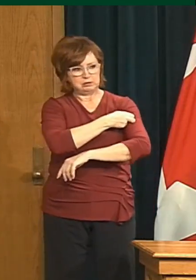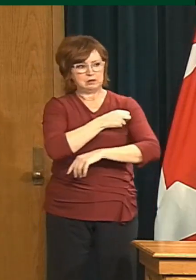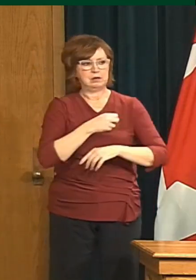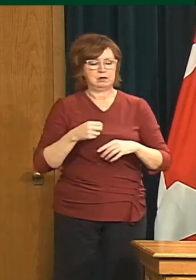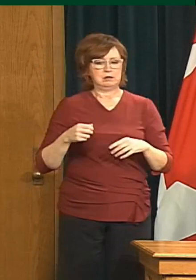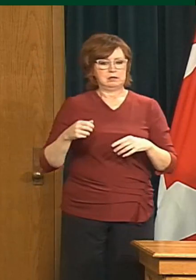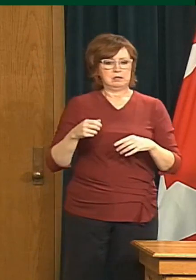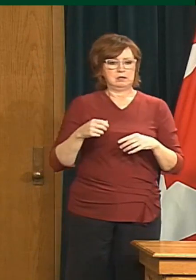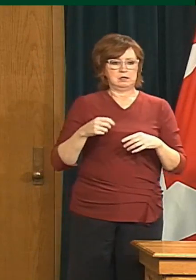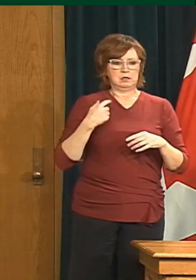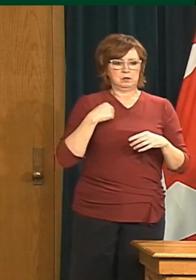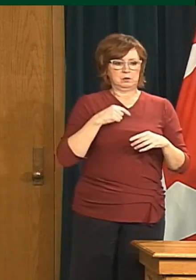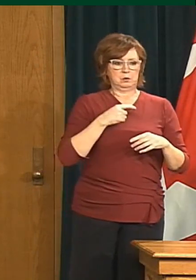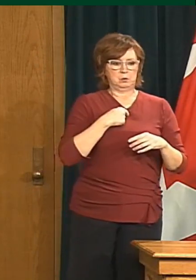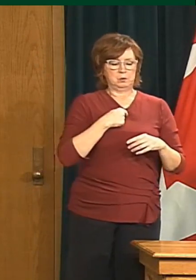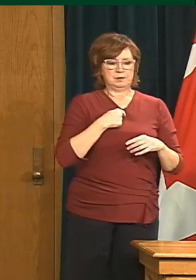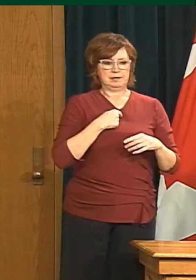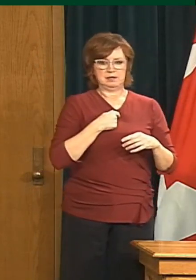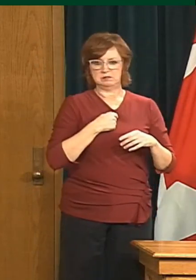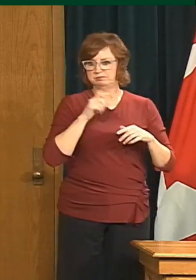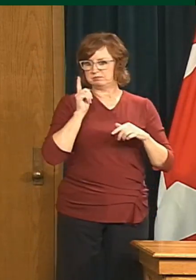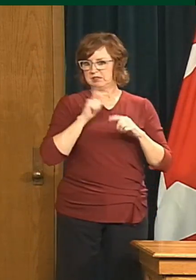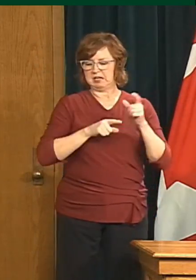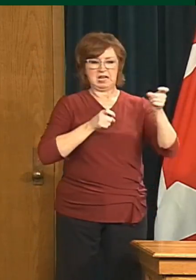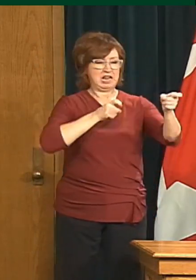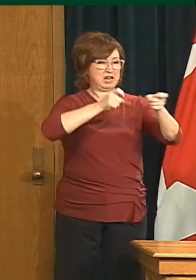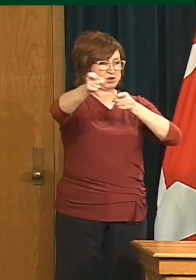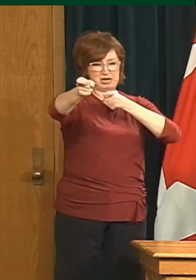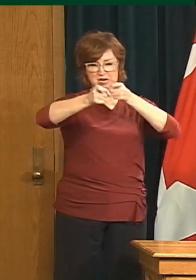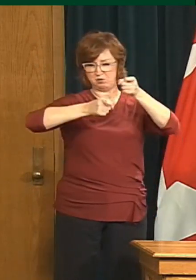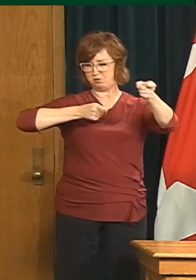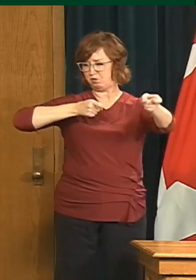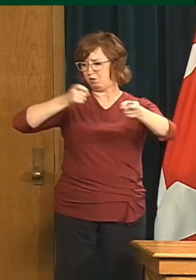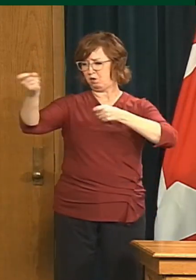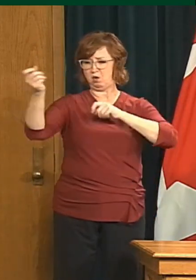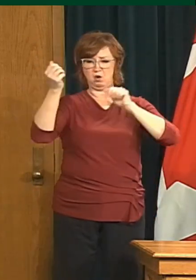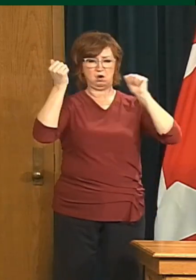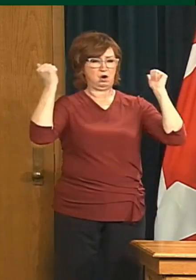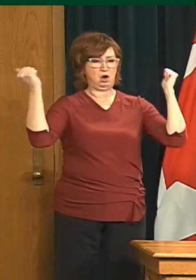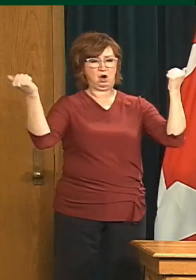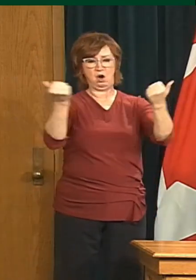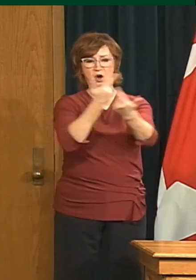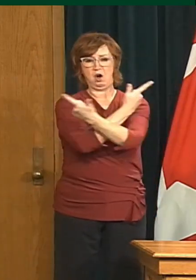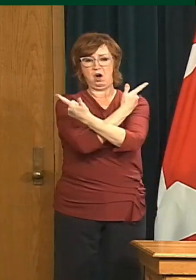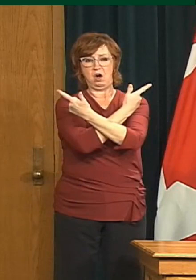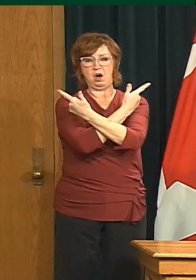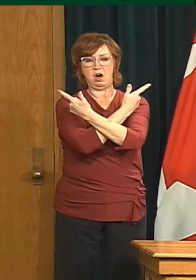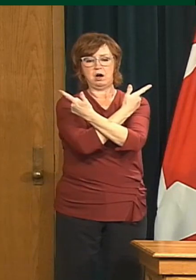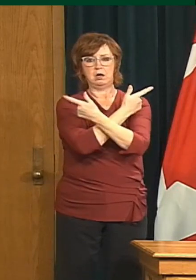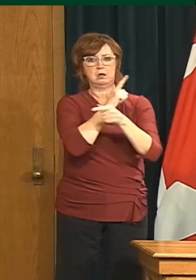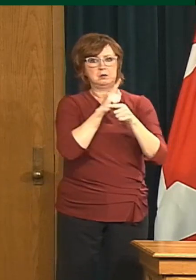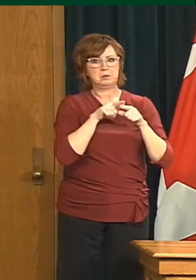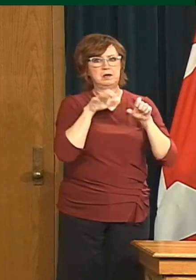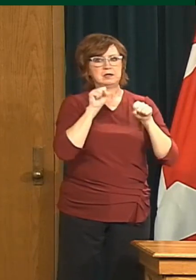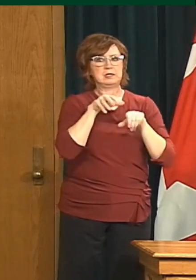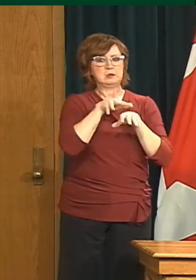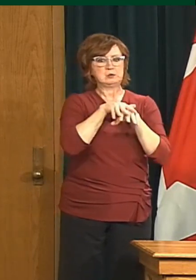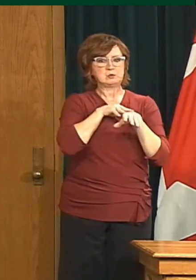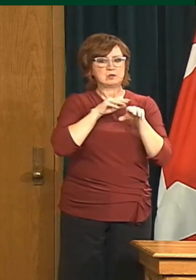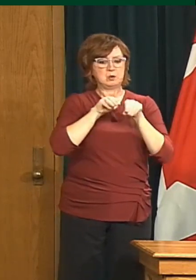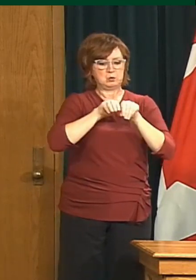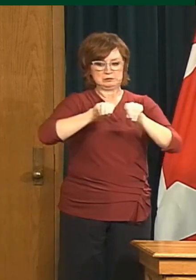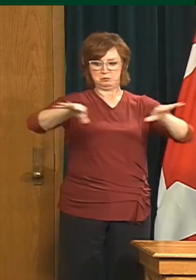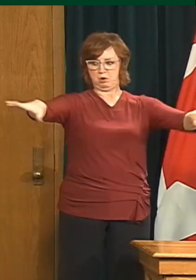is slow the spread of this virus by proper physical distancing, by identifying where our high risk